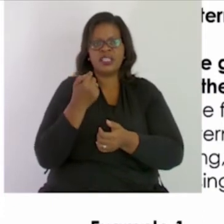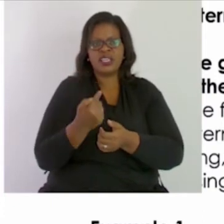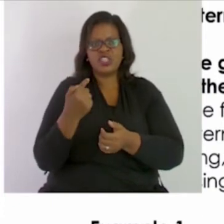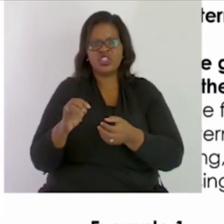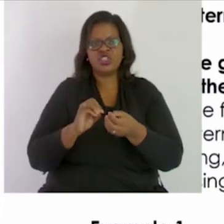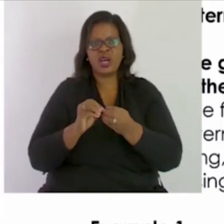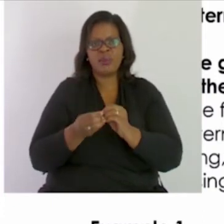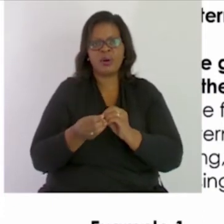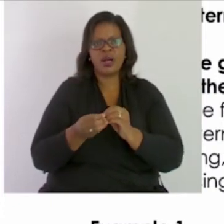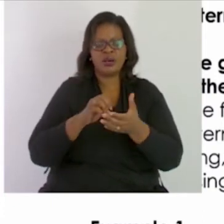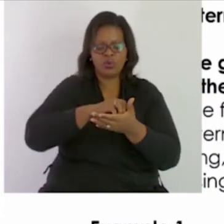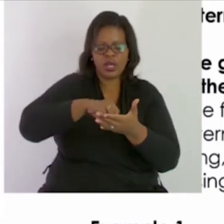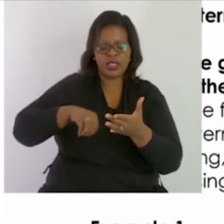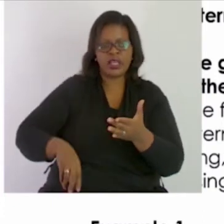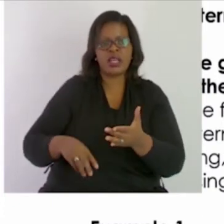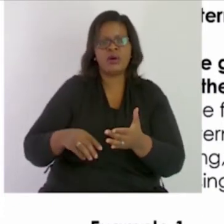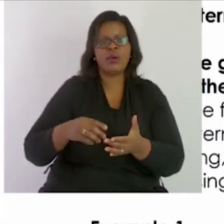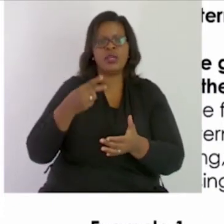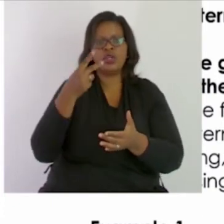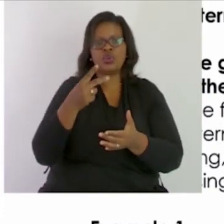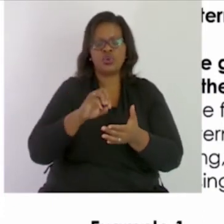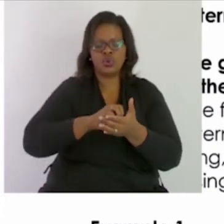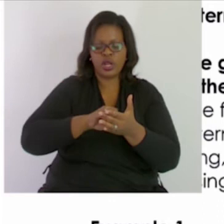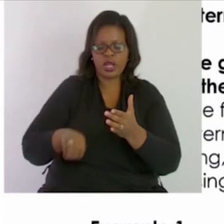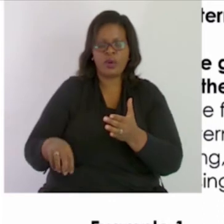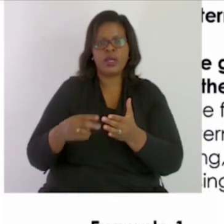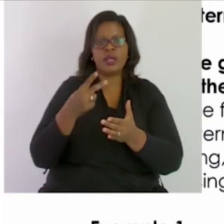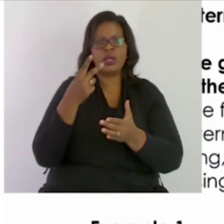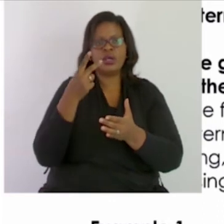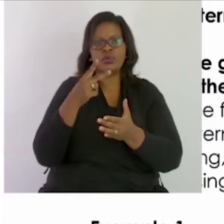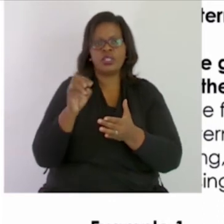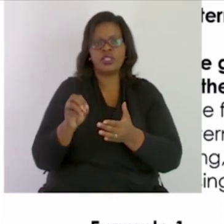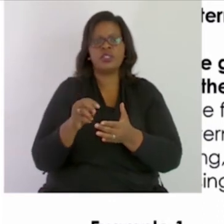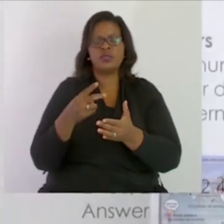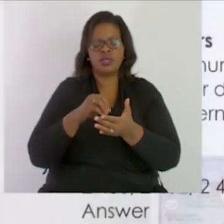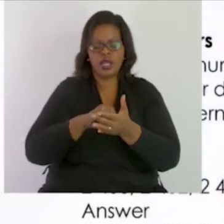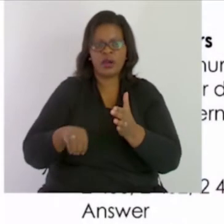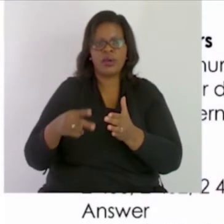the number before. Let us now go to page